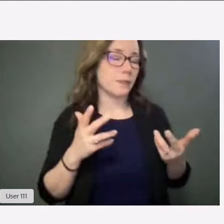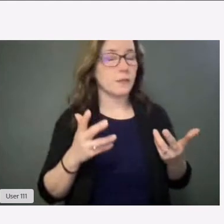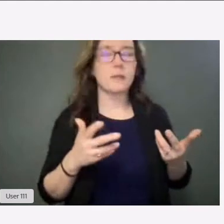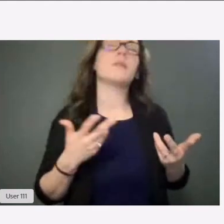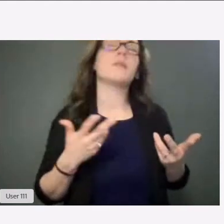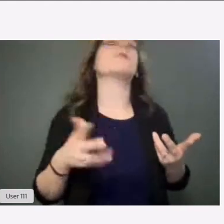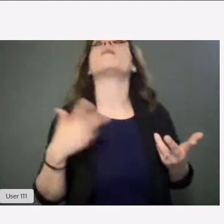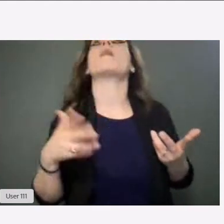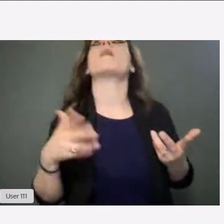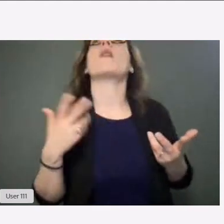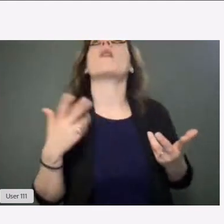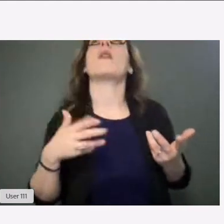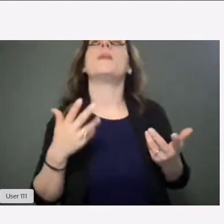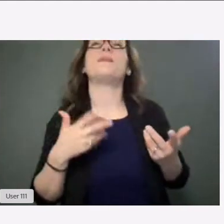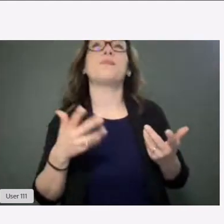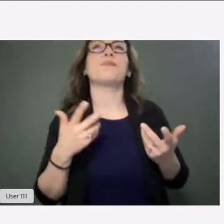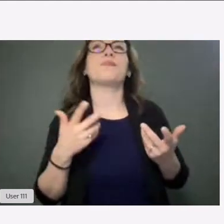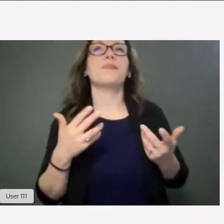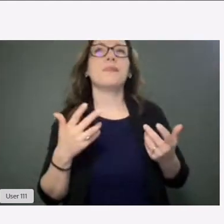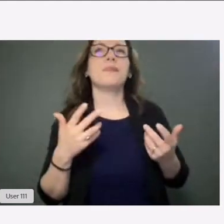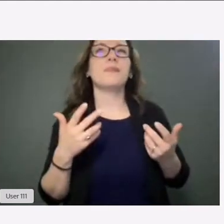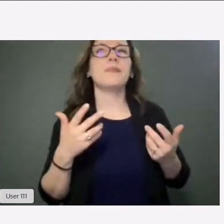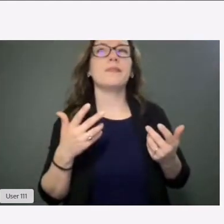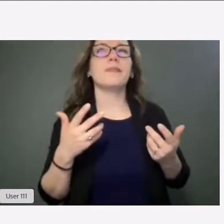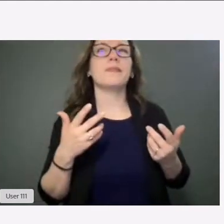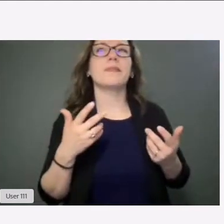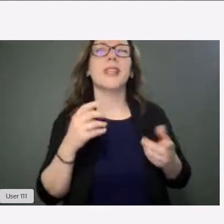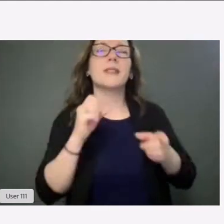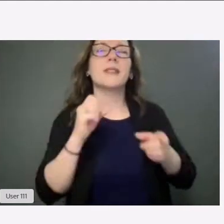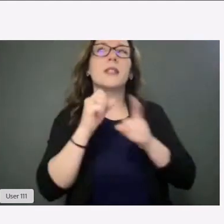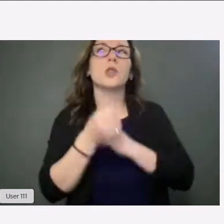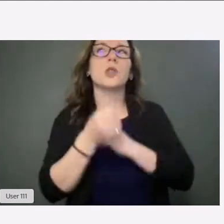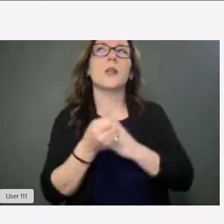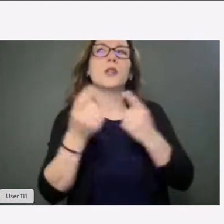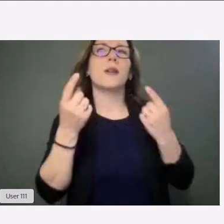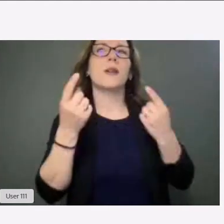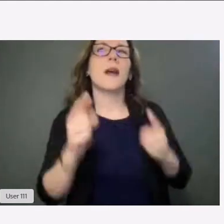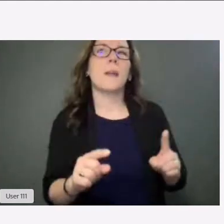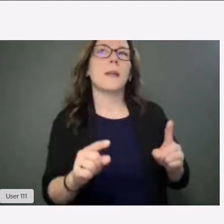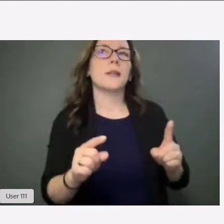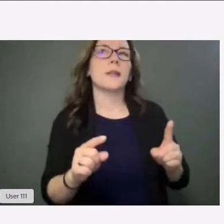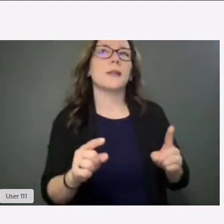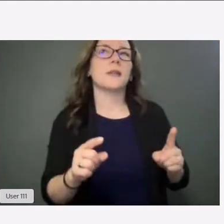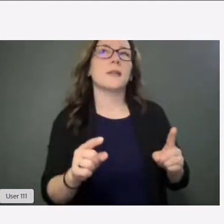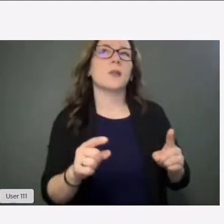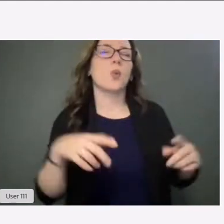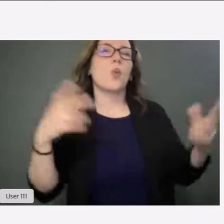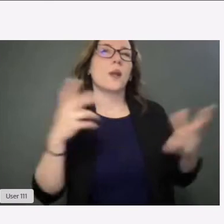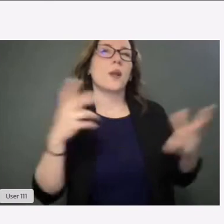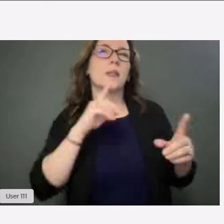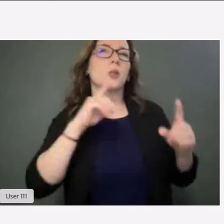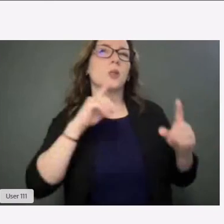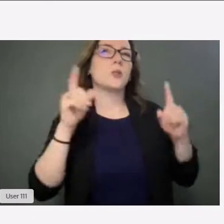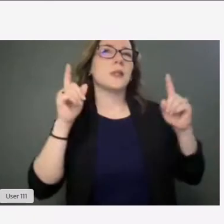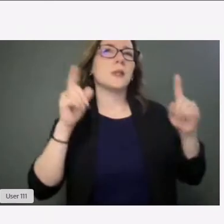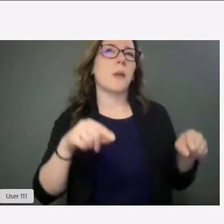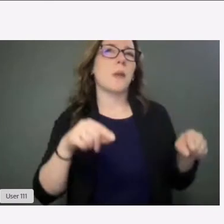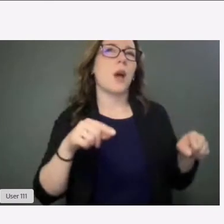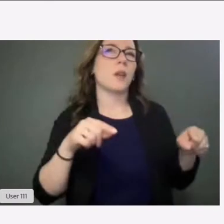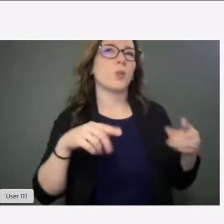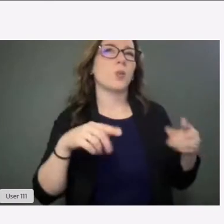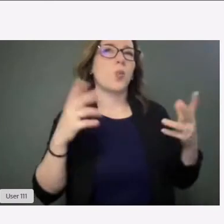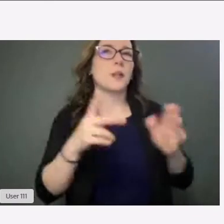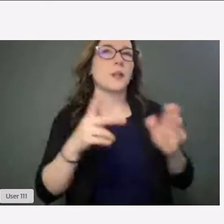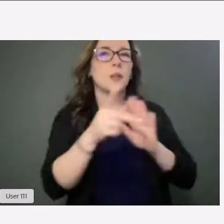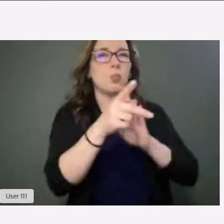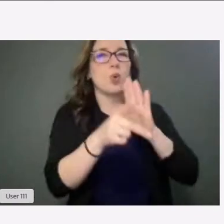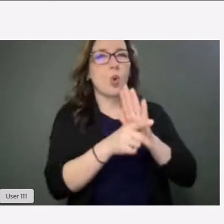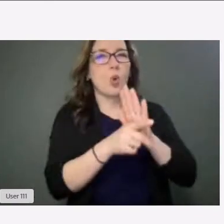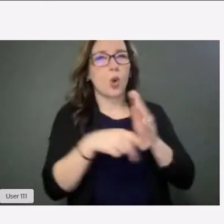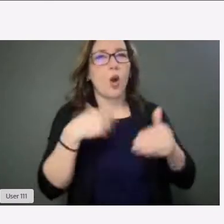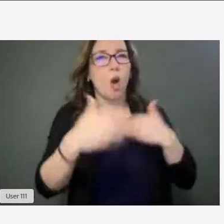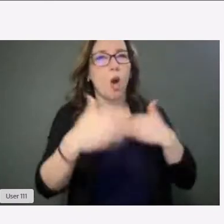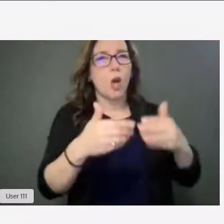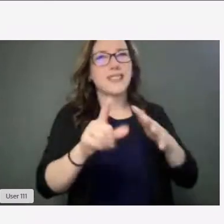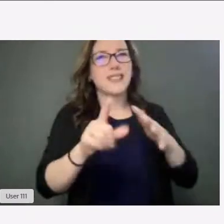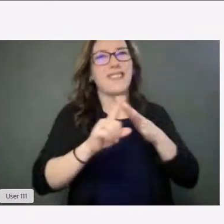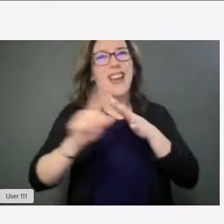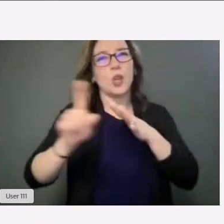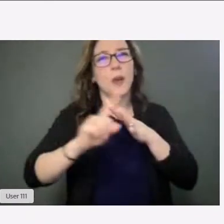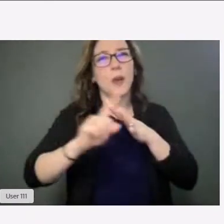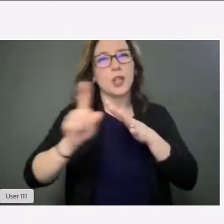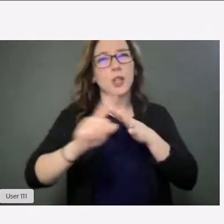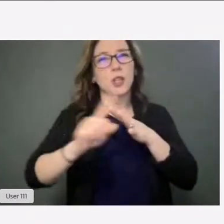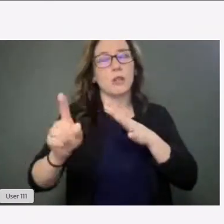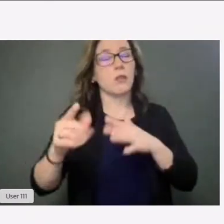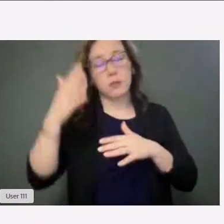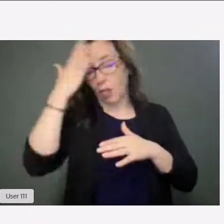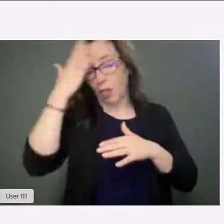I'm trying to think of, you know, if a situation occurs, what are you, the response and, you know, protocols and evacuation. I couldn't think of the word